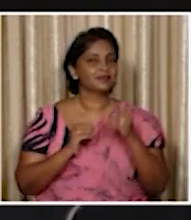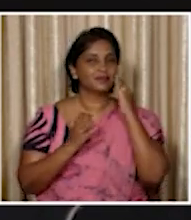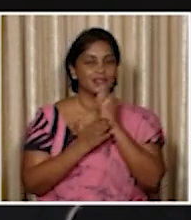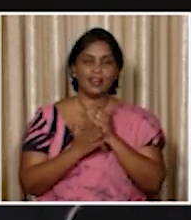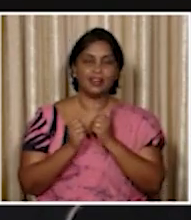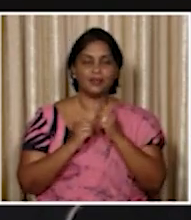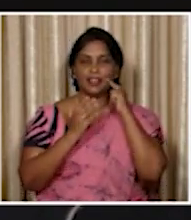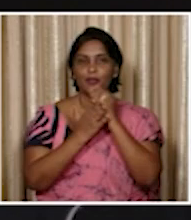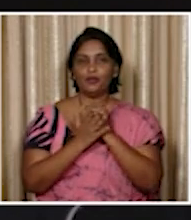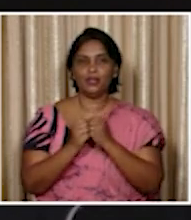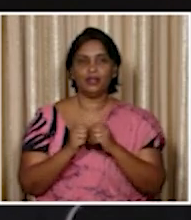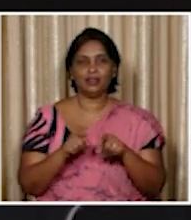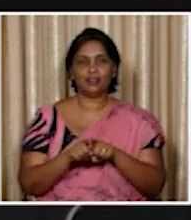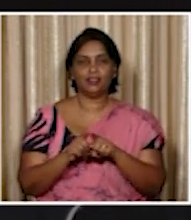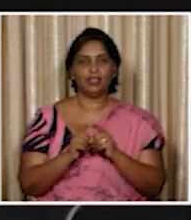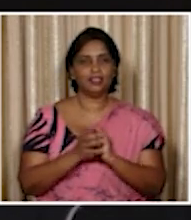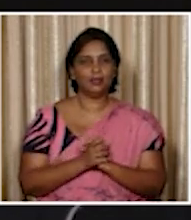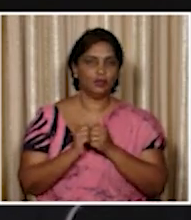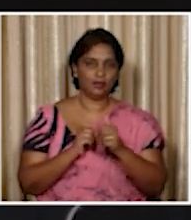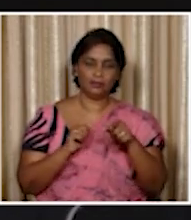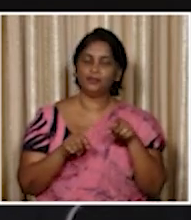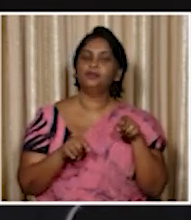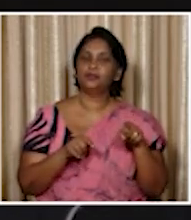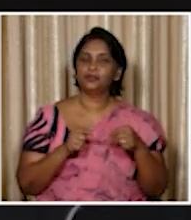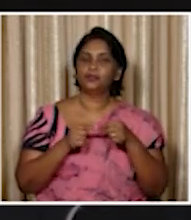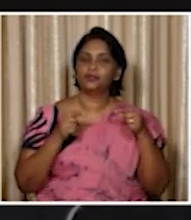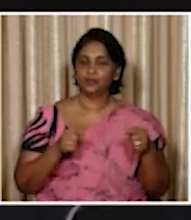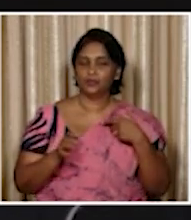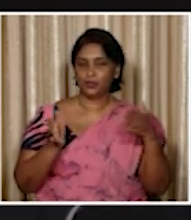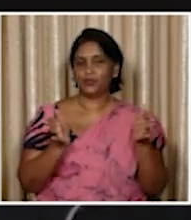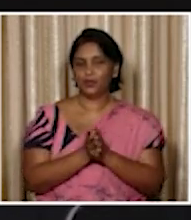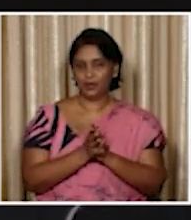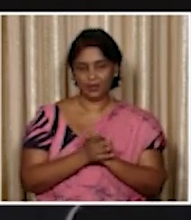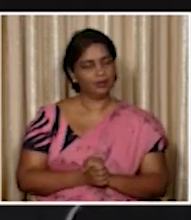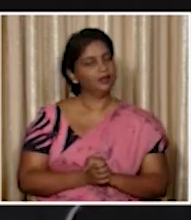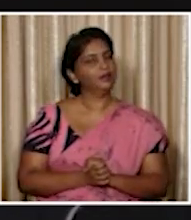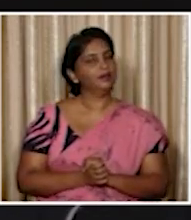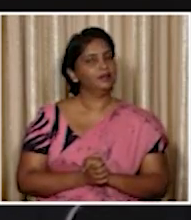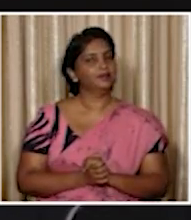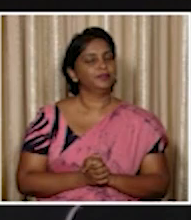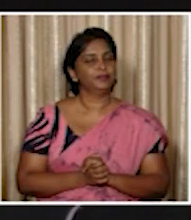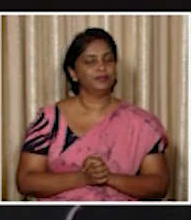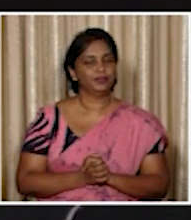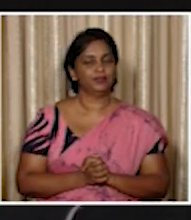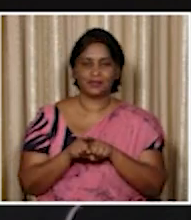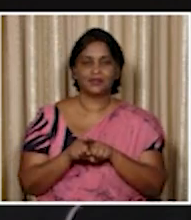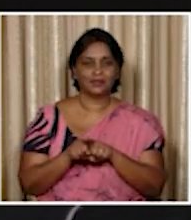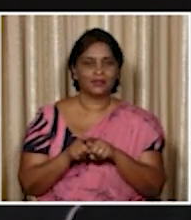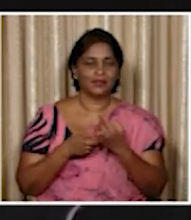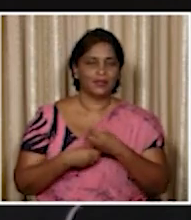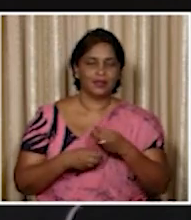of the opposition. I am convinced of the way in which the Speaker has misdirected himself, quite